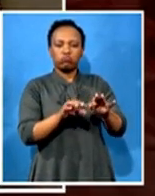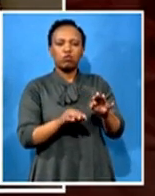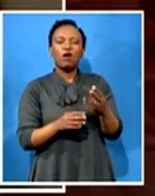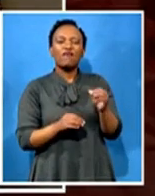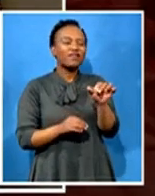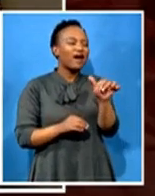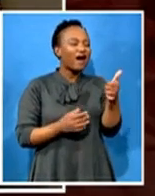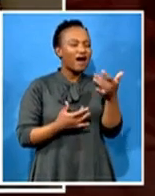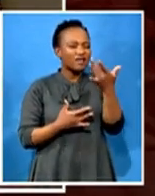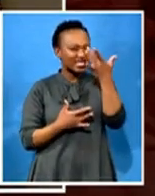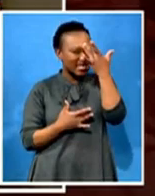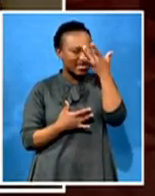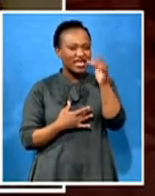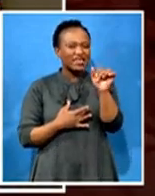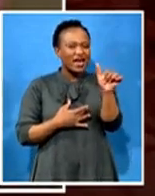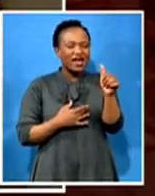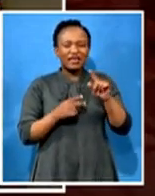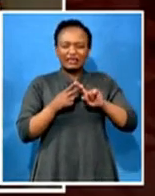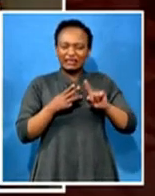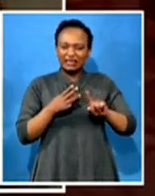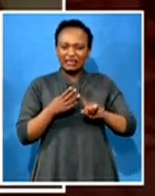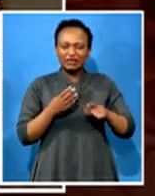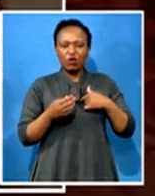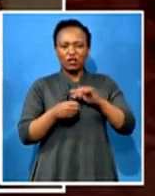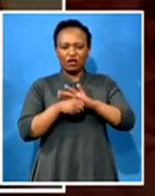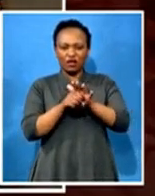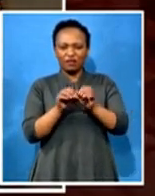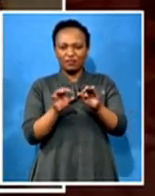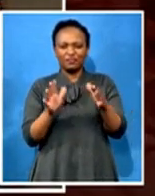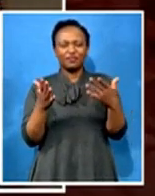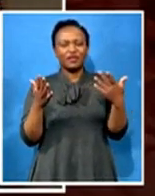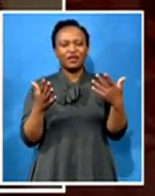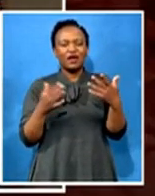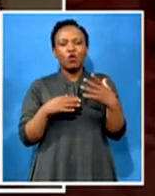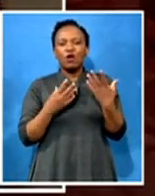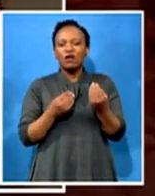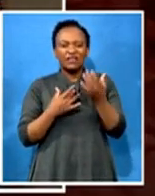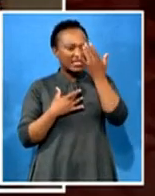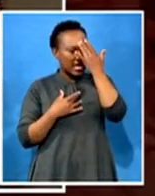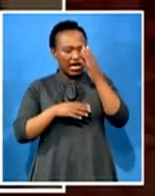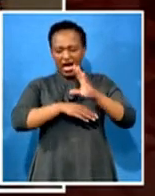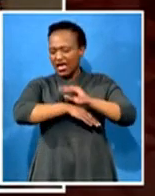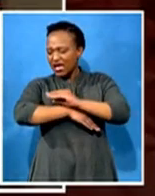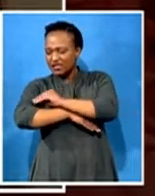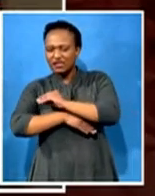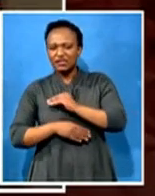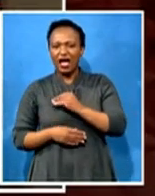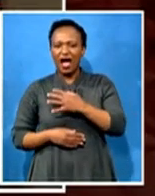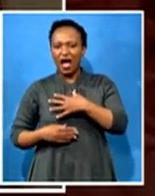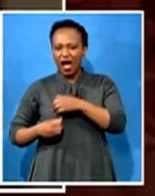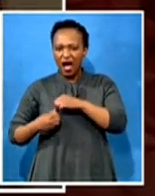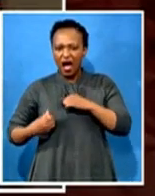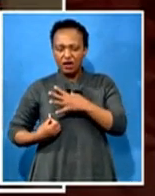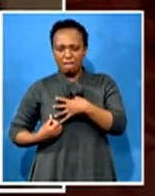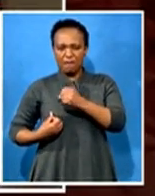this pandemic, cancers, heart attacks, strokes. There is all of that healthcare demand that we still